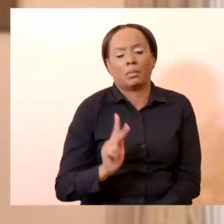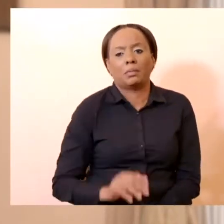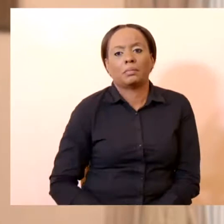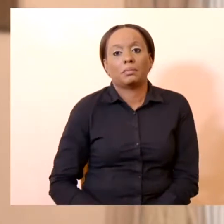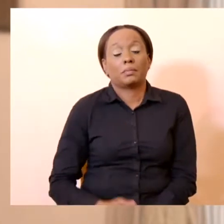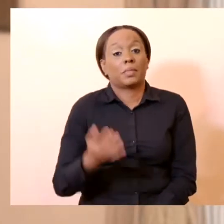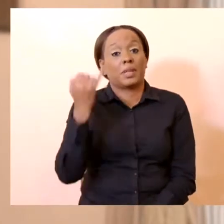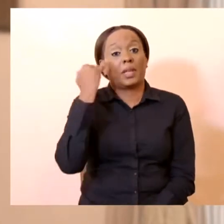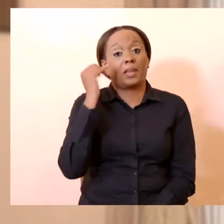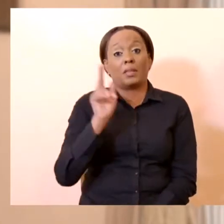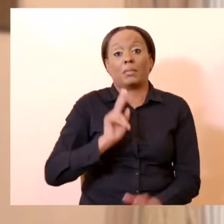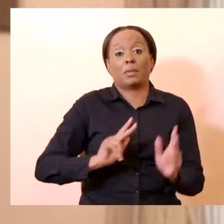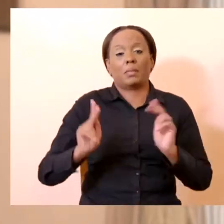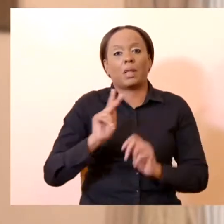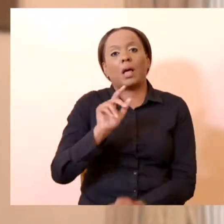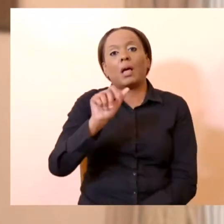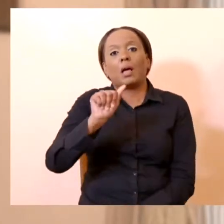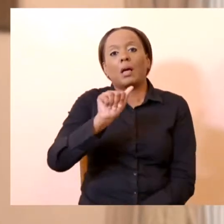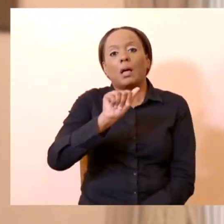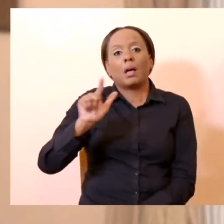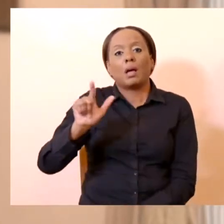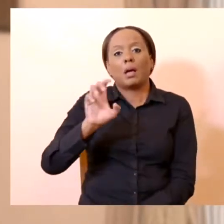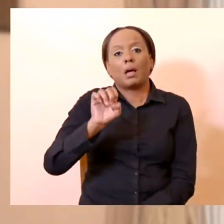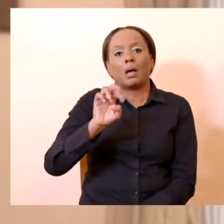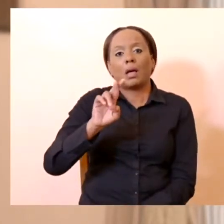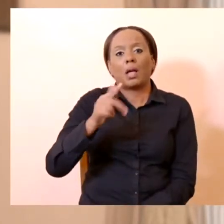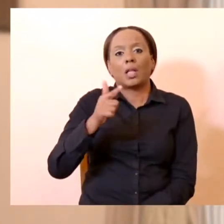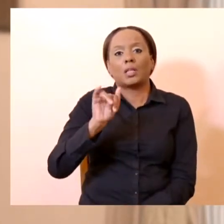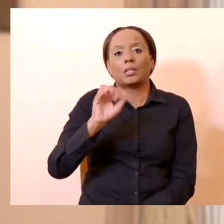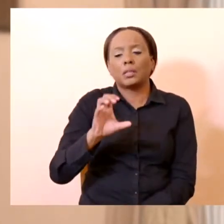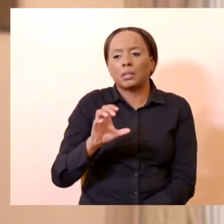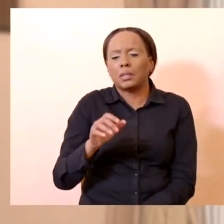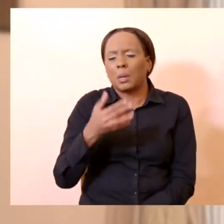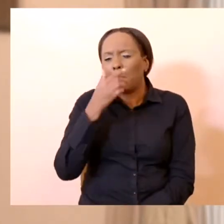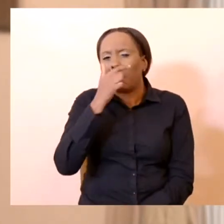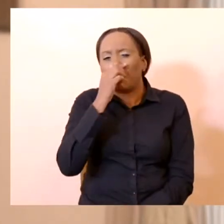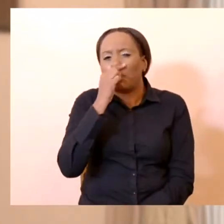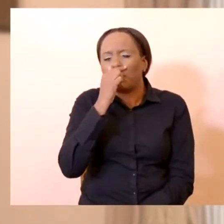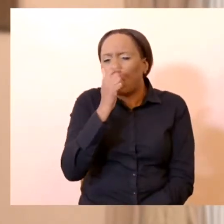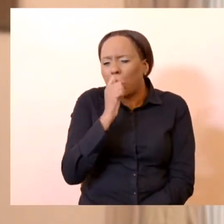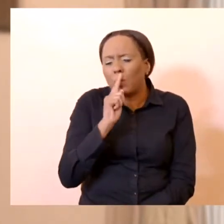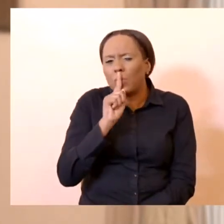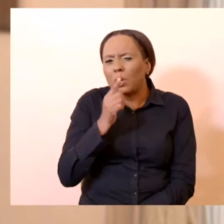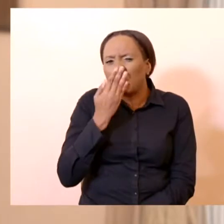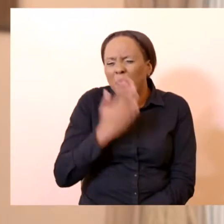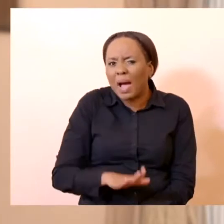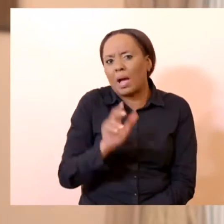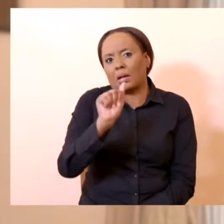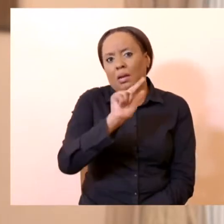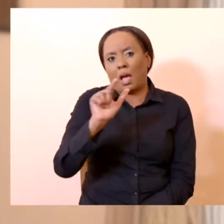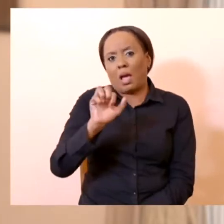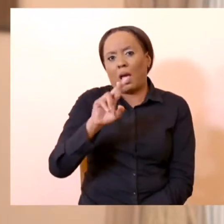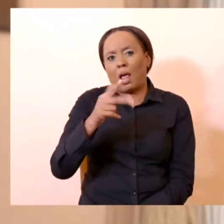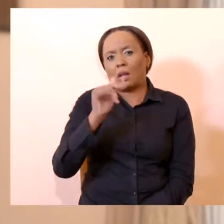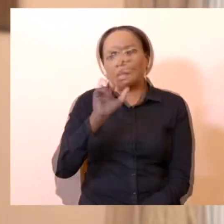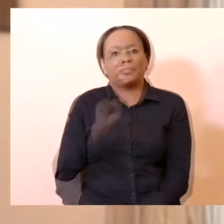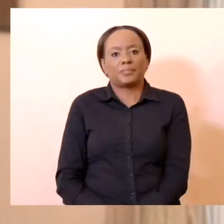its components or people who have severe allergies will not be given the